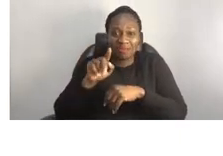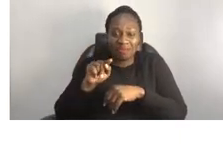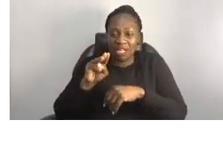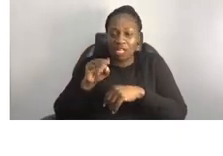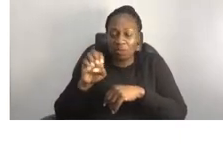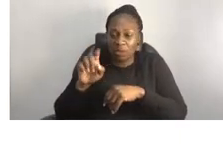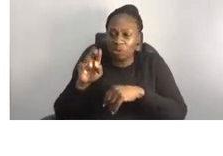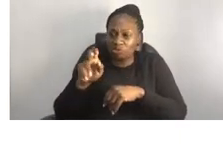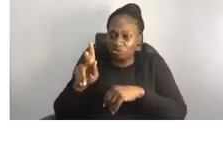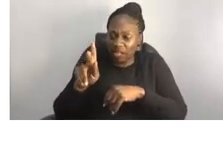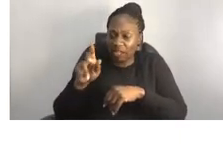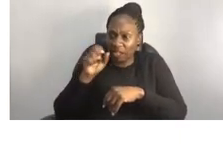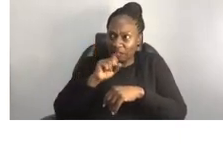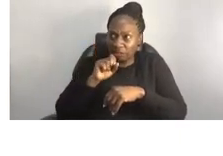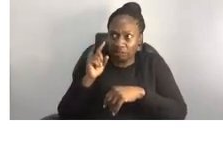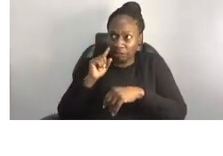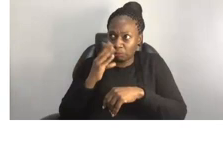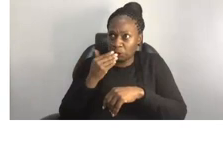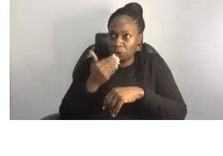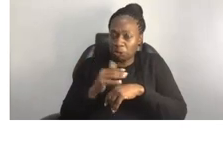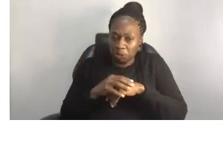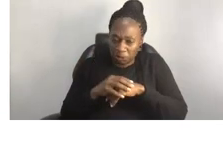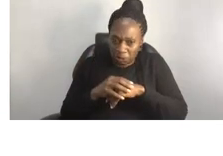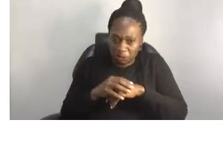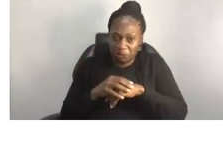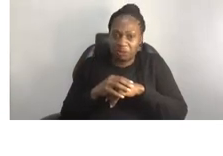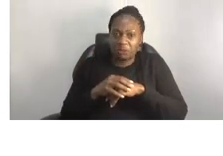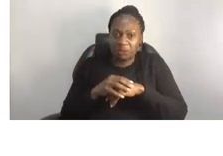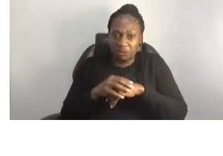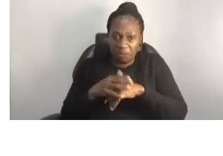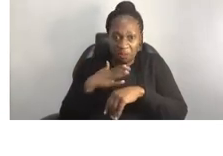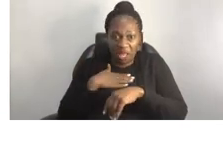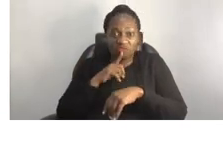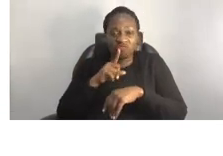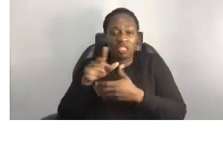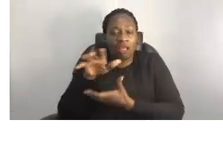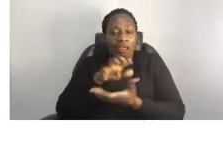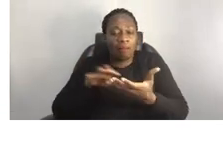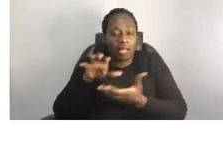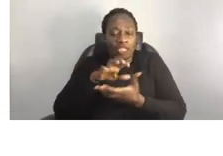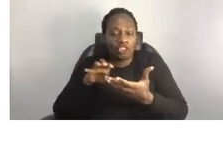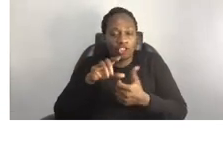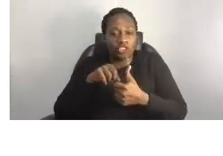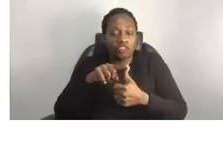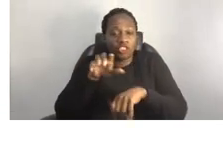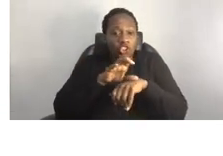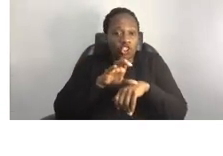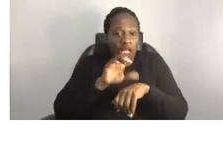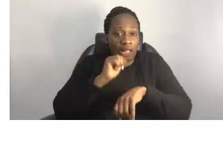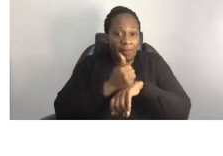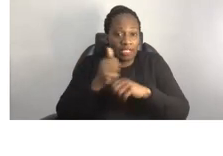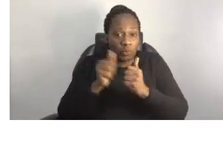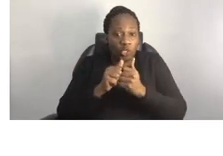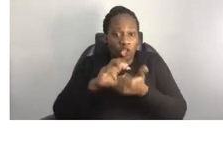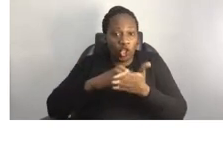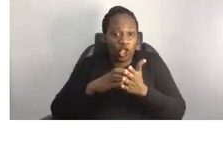Tracks ice cream. That sounds pretty good. Mine is actually a combination of the chocolate base with cookies